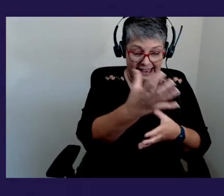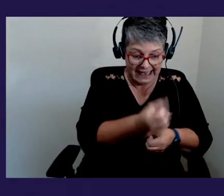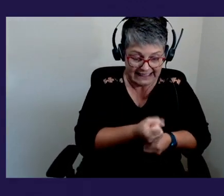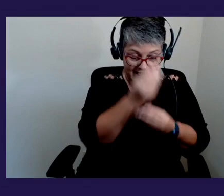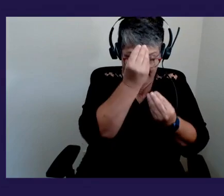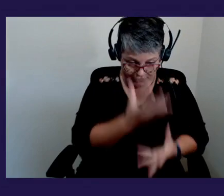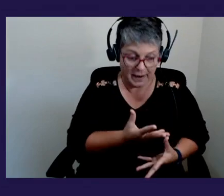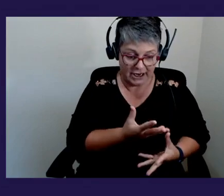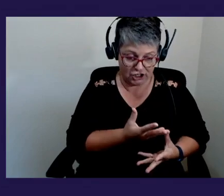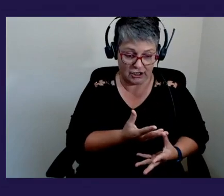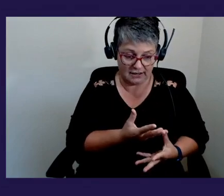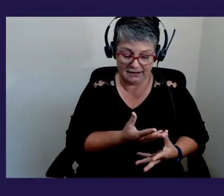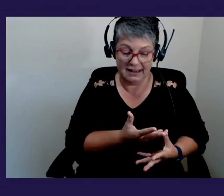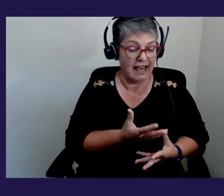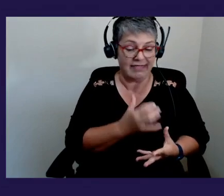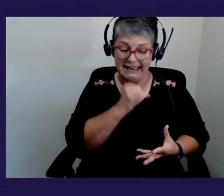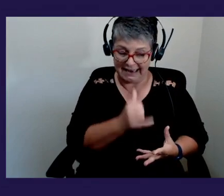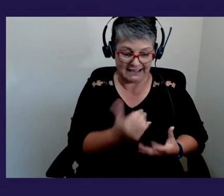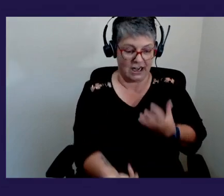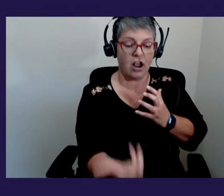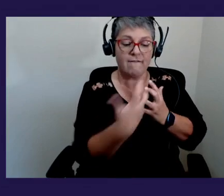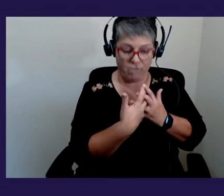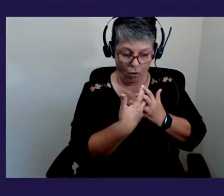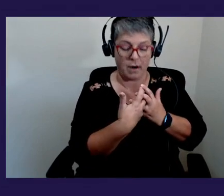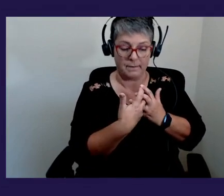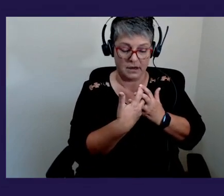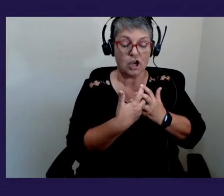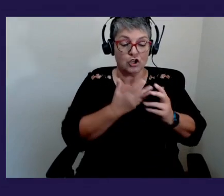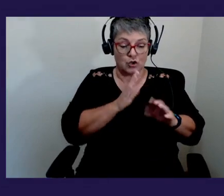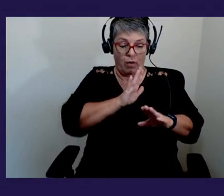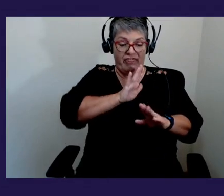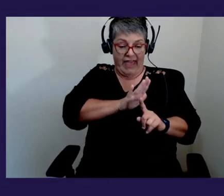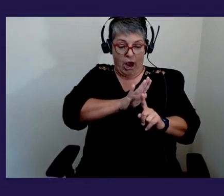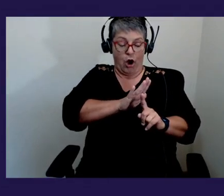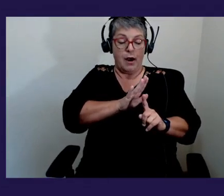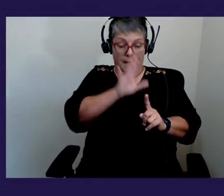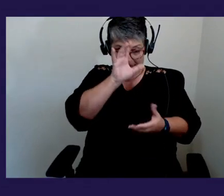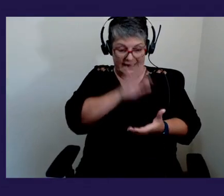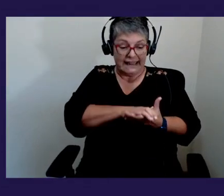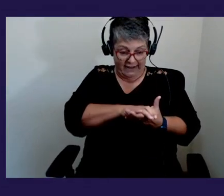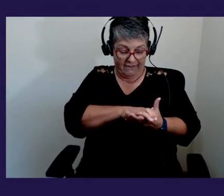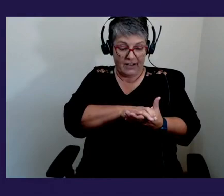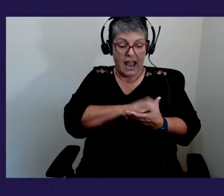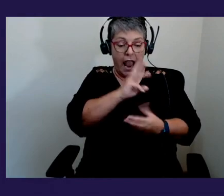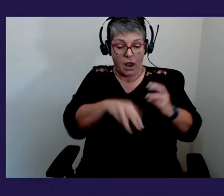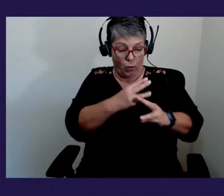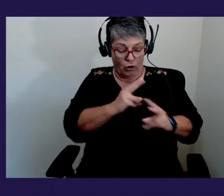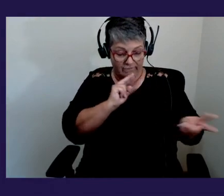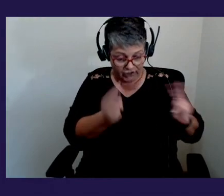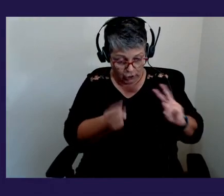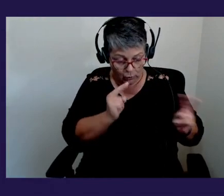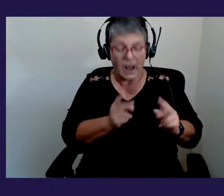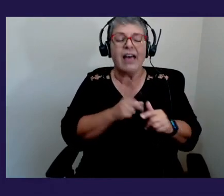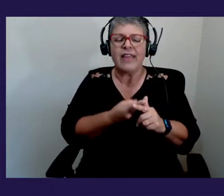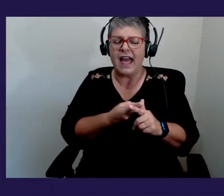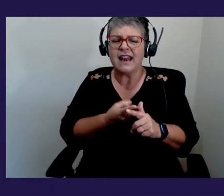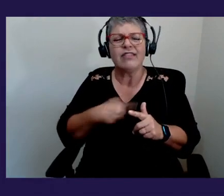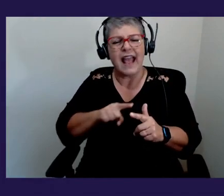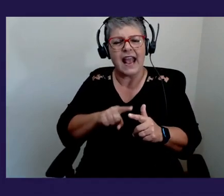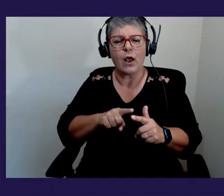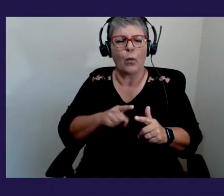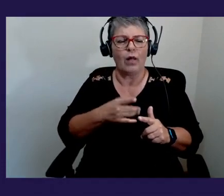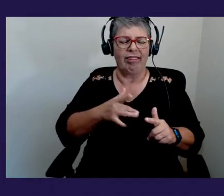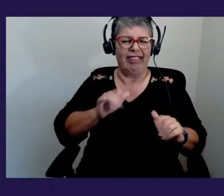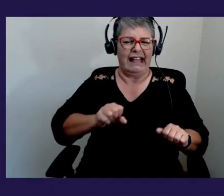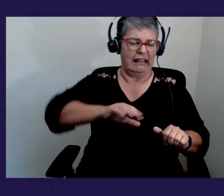that does not conform to pre-existing beliefs or their worldview, they're unlikely to accept that